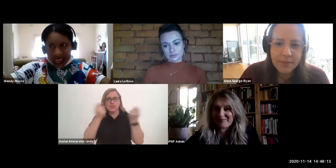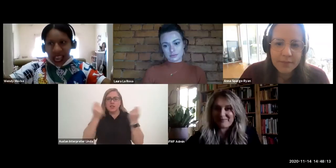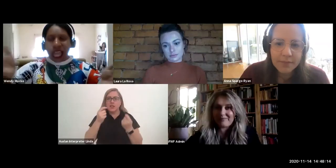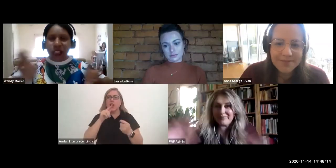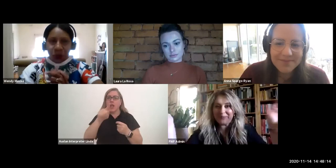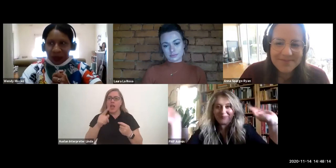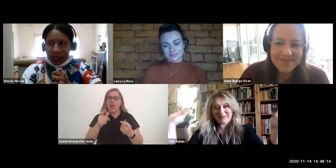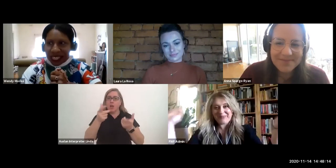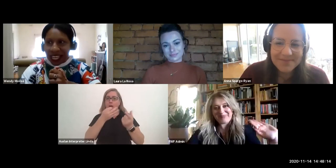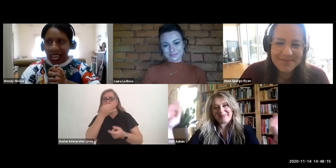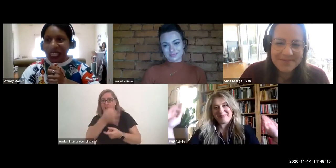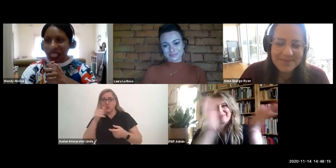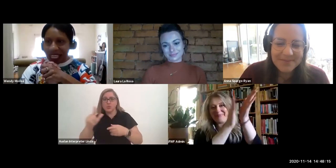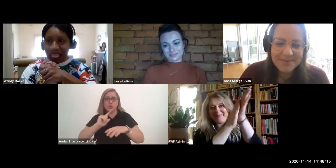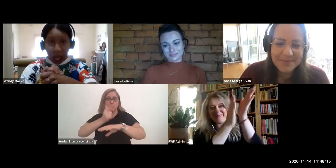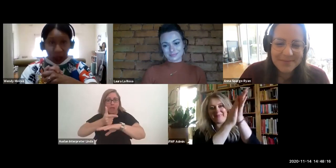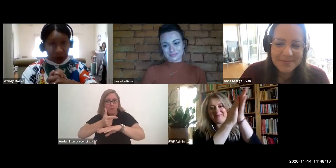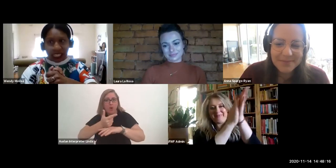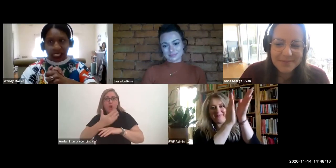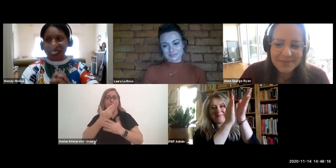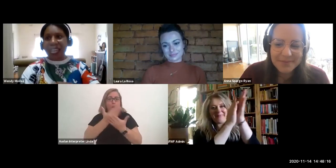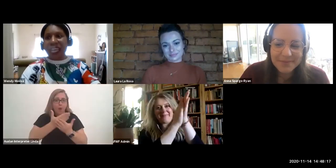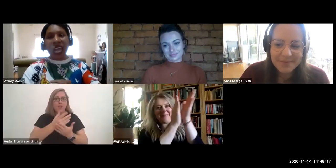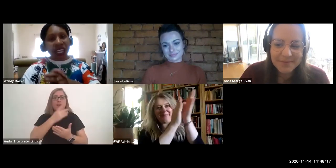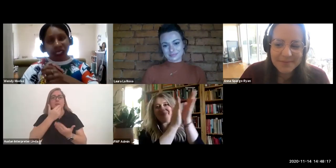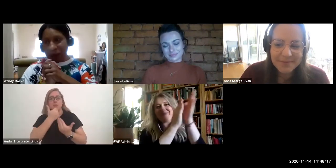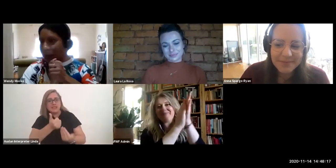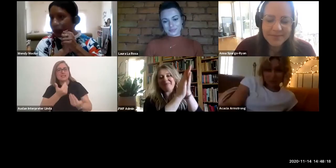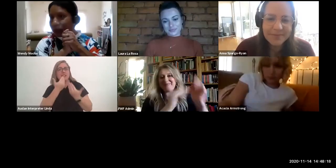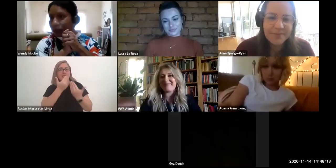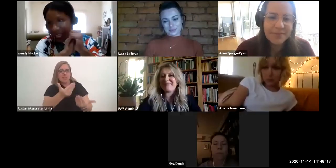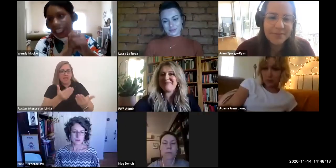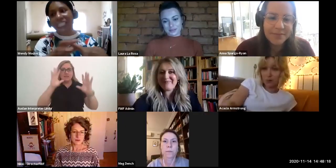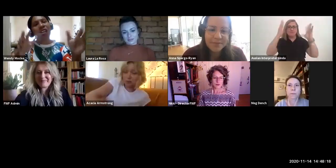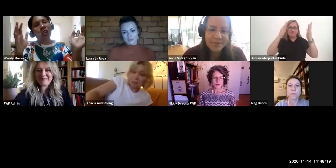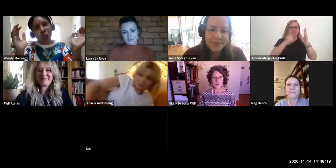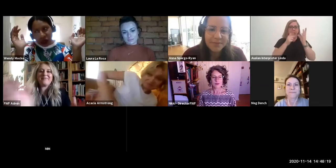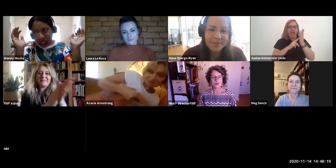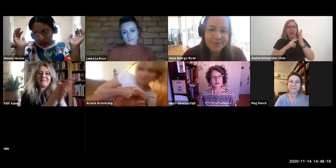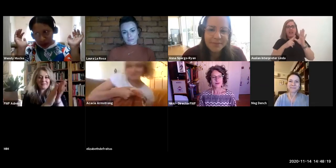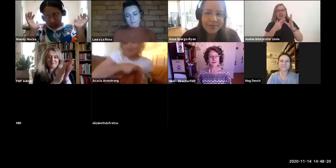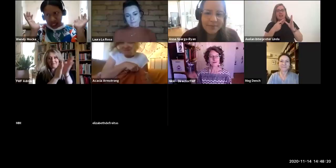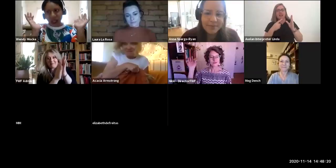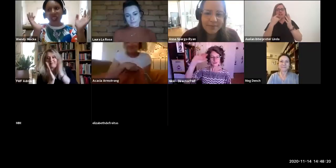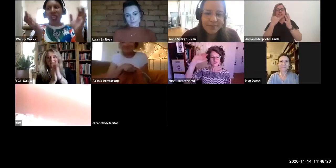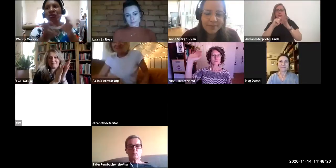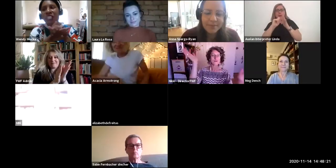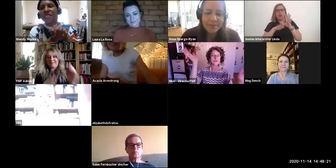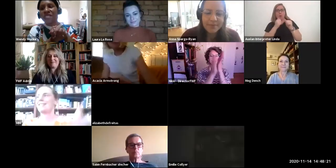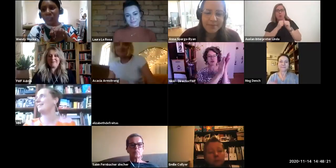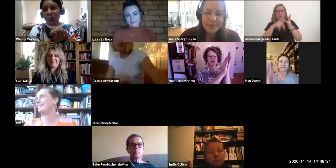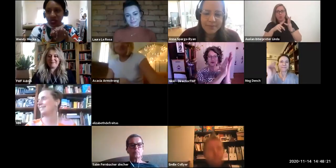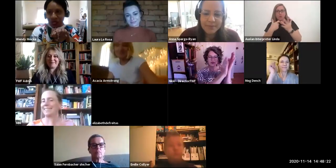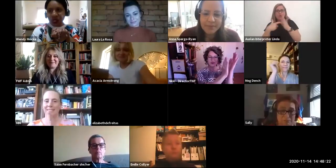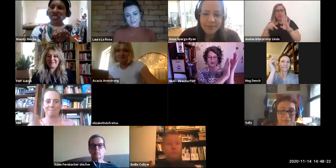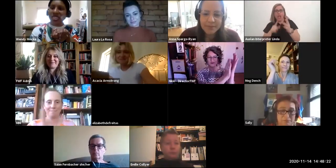cameras and join me in thanking our speakers, Anna Spargo-Ryan, Laura LaRosa, and thank you